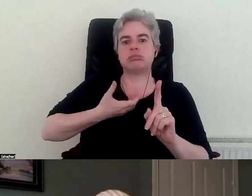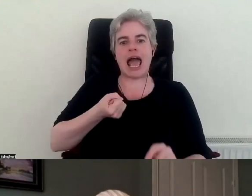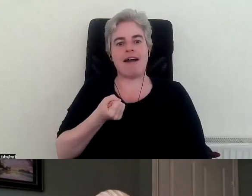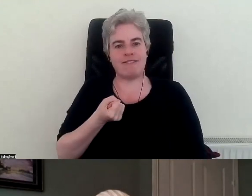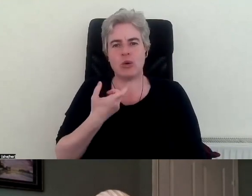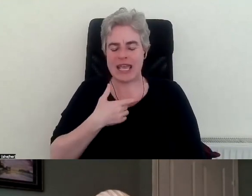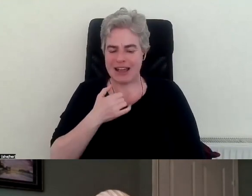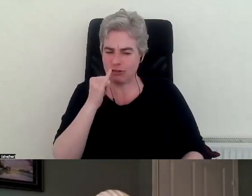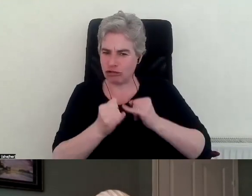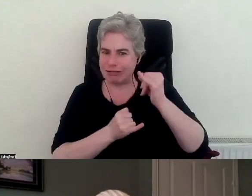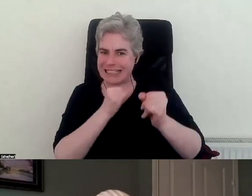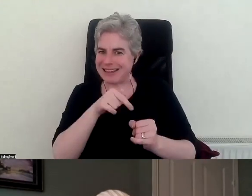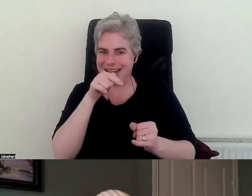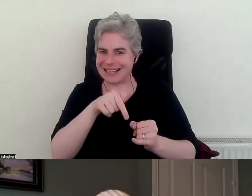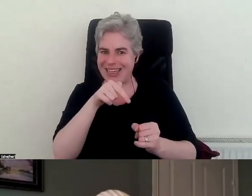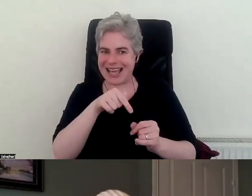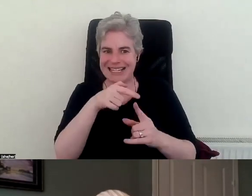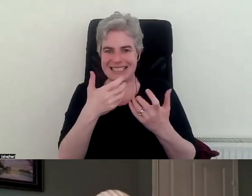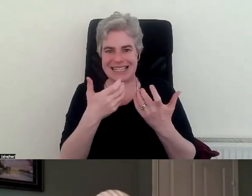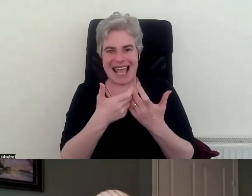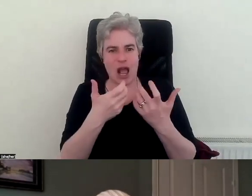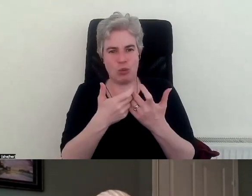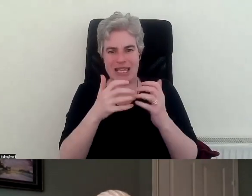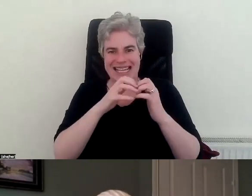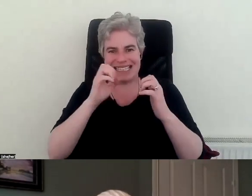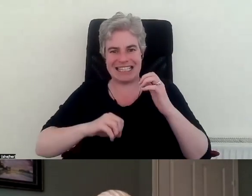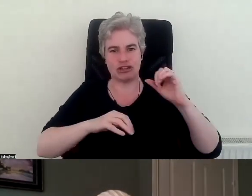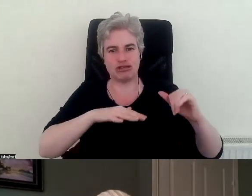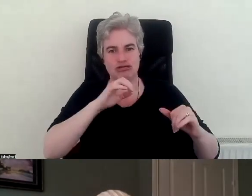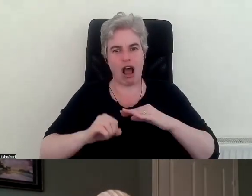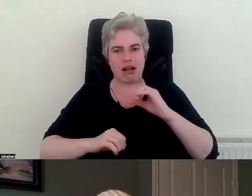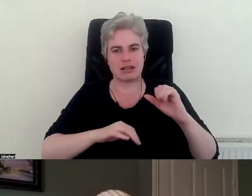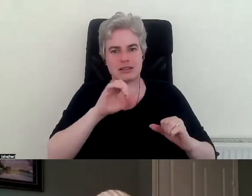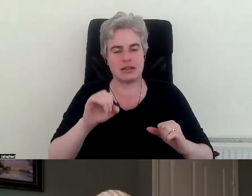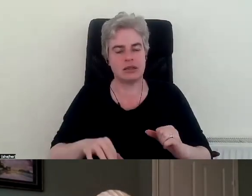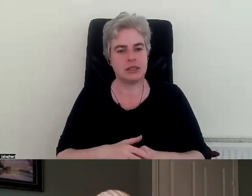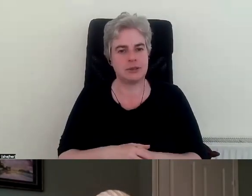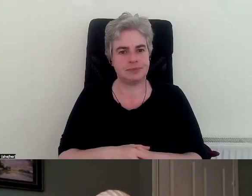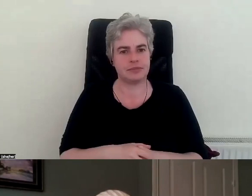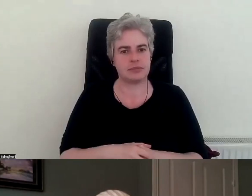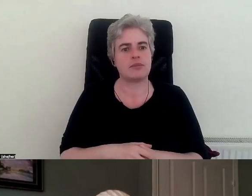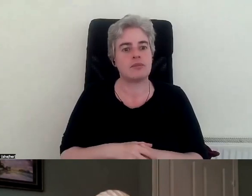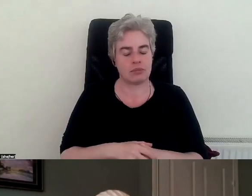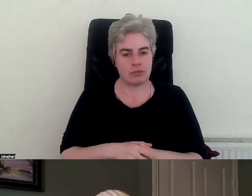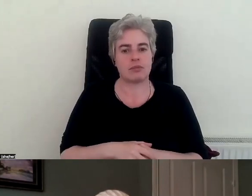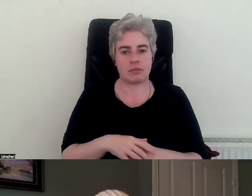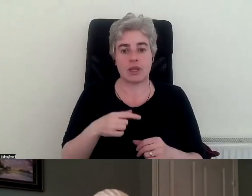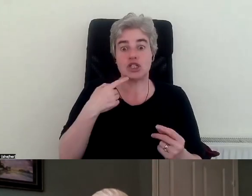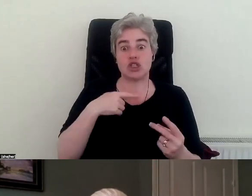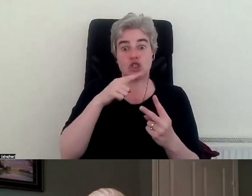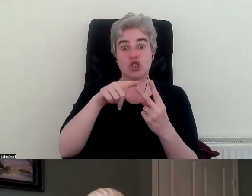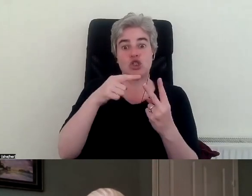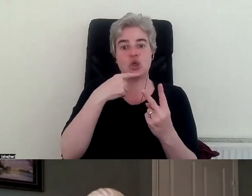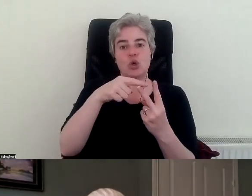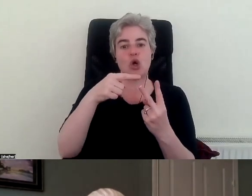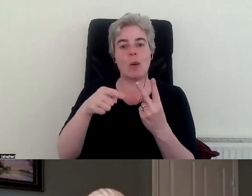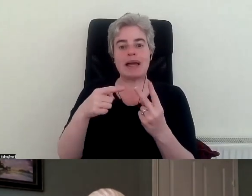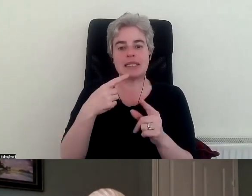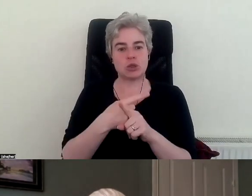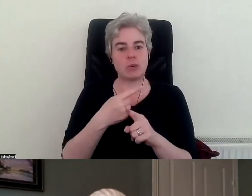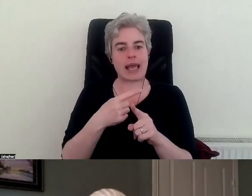and how we can be constructive. Can I just make two comments on the back of that quite